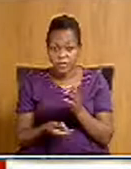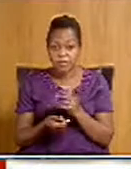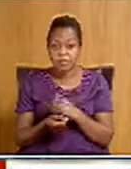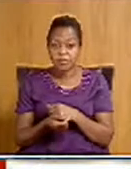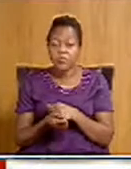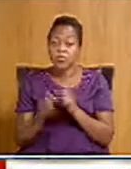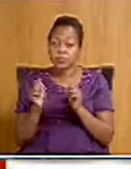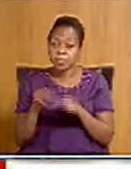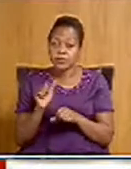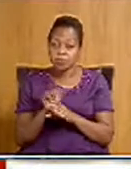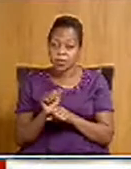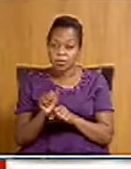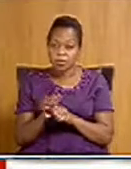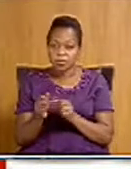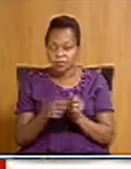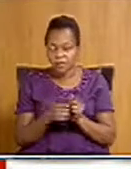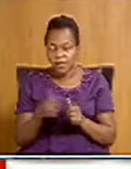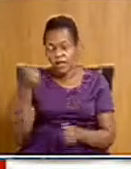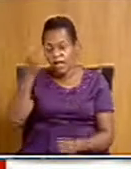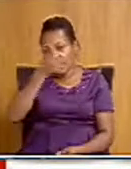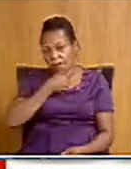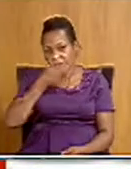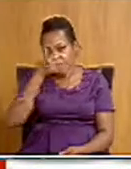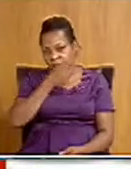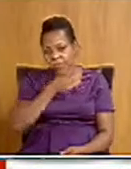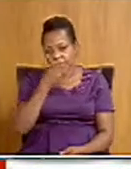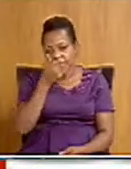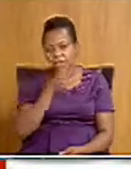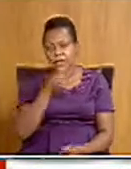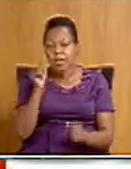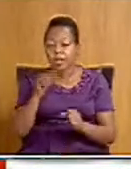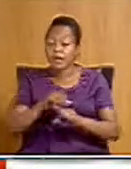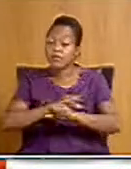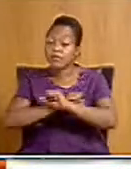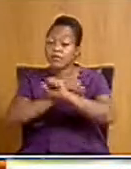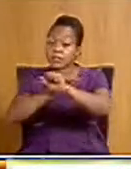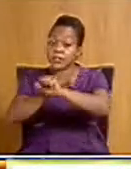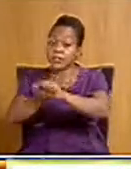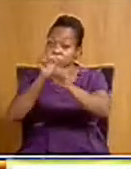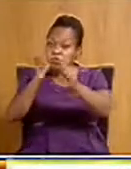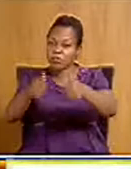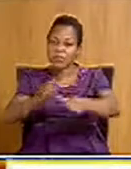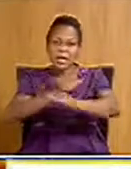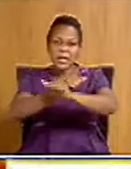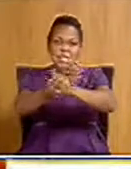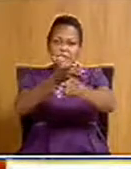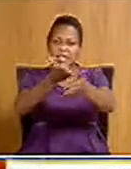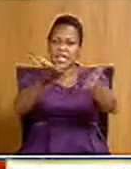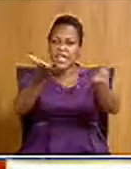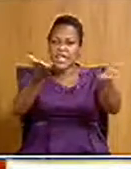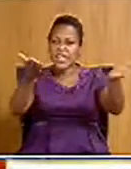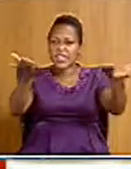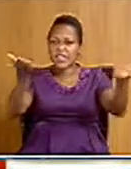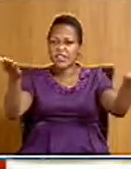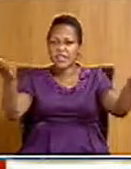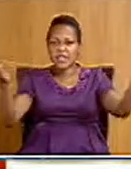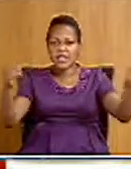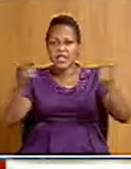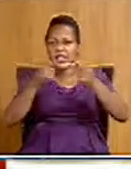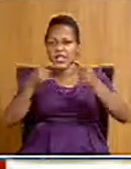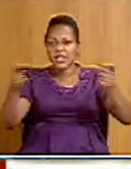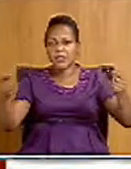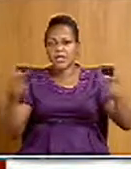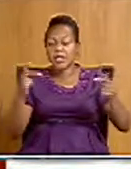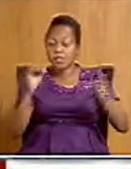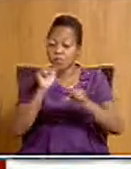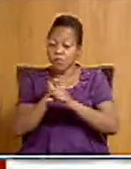has proven that if any proof was needed. Africa can defend itself against any and all aggressors